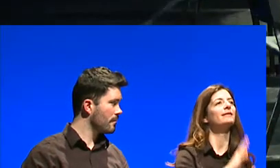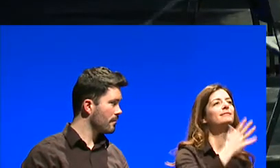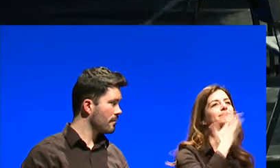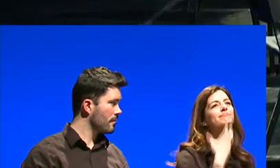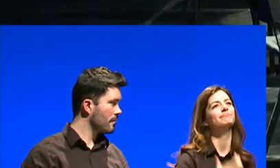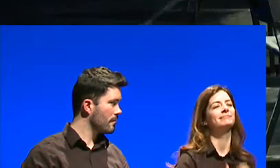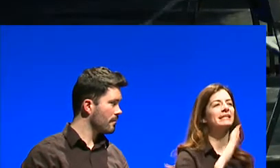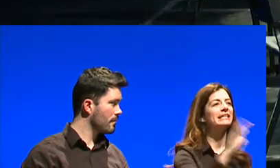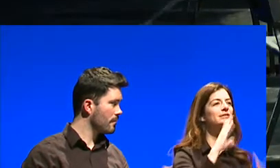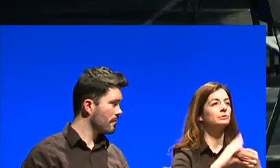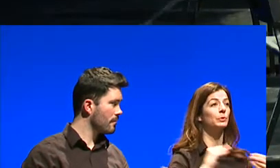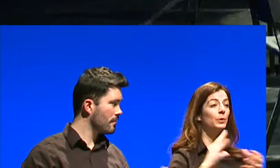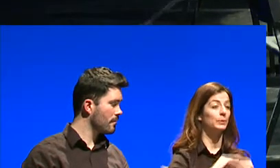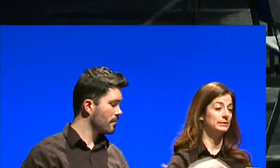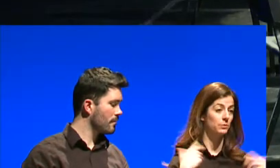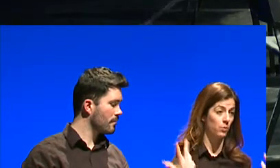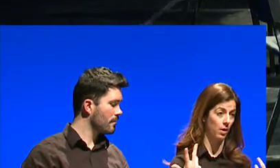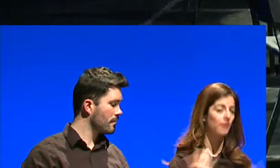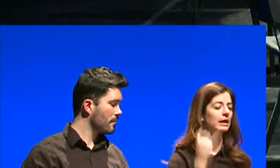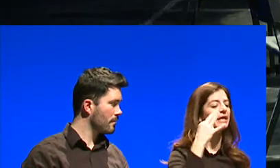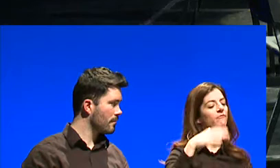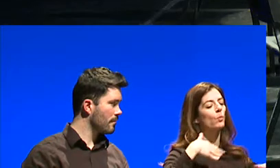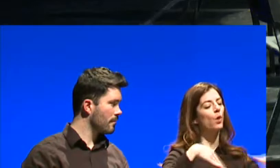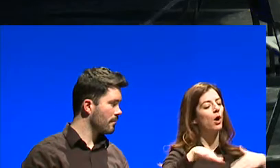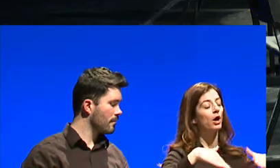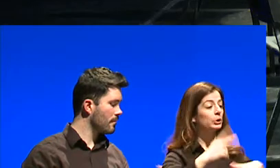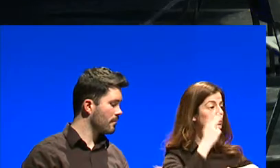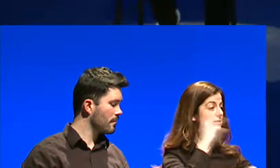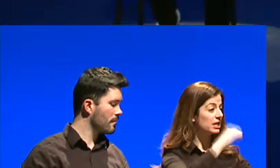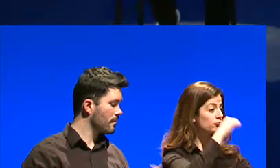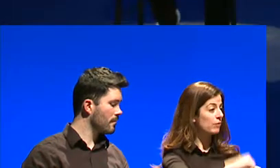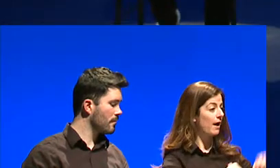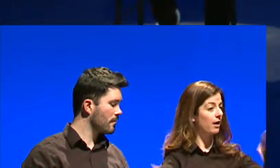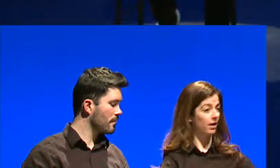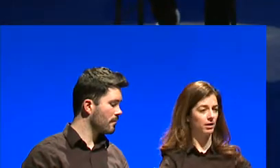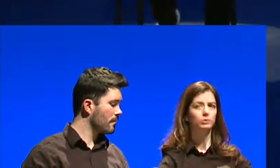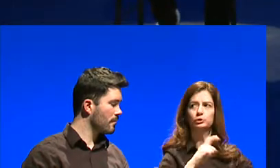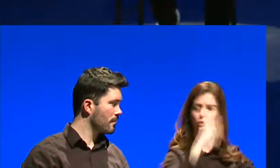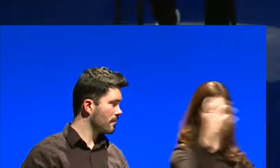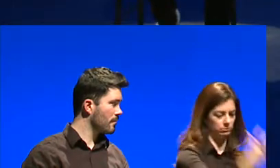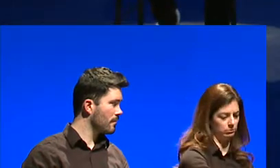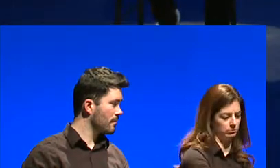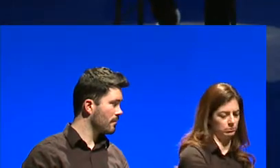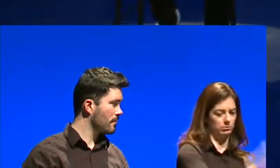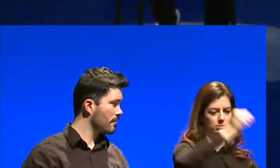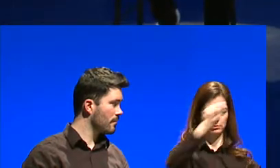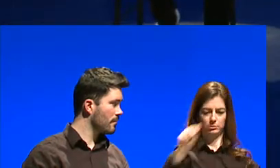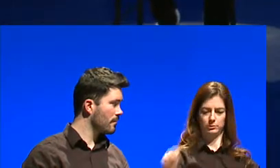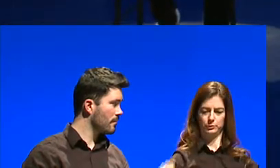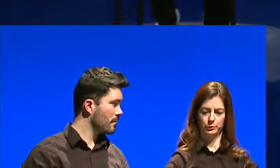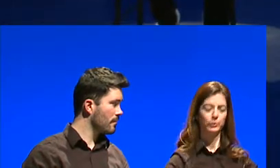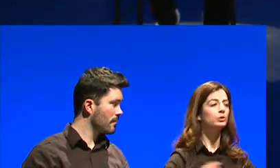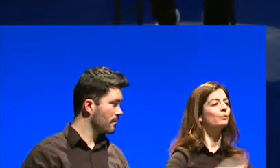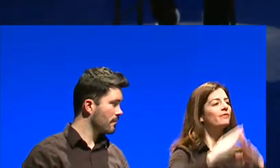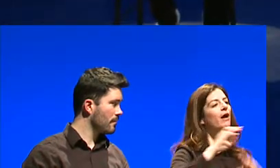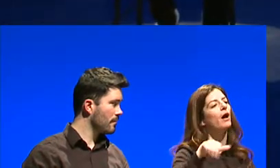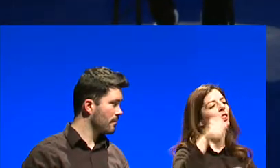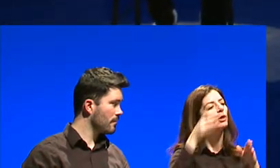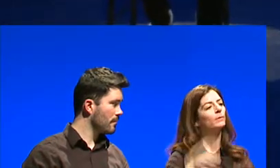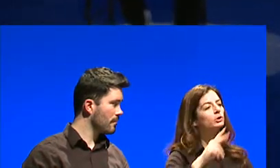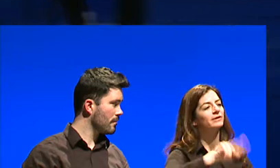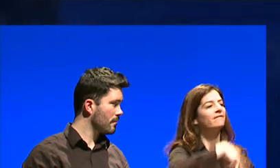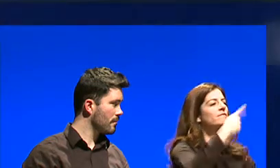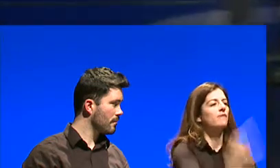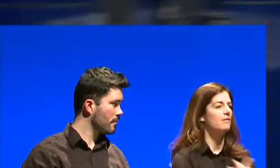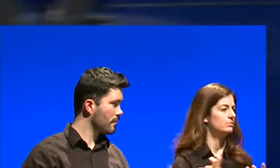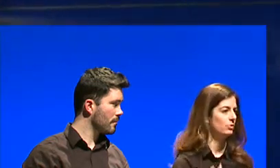road and sees a rock, they should remove it, lest someone trip on it. That would be a good deed. This story will stay with